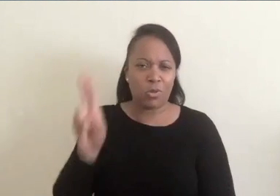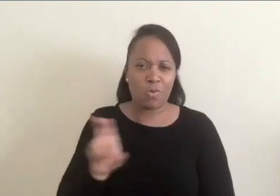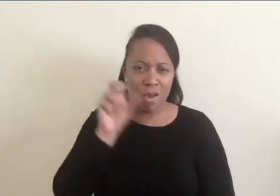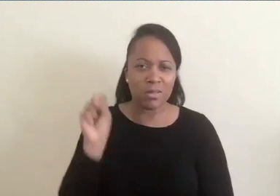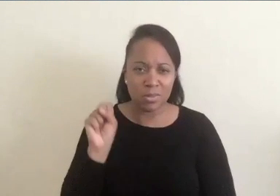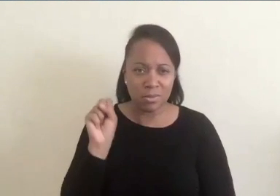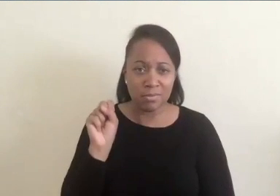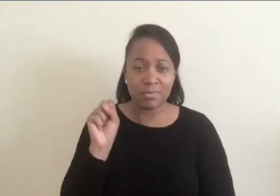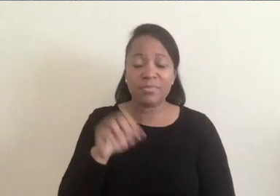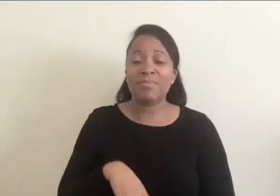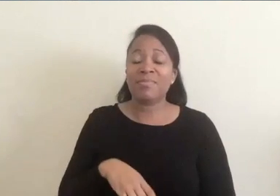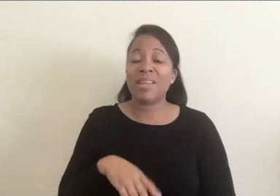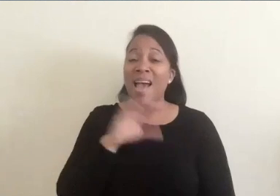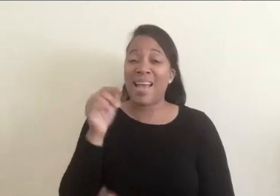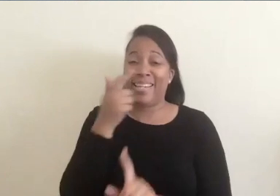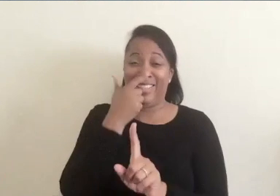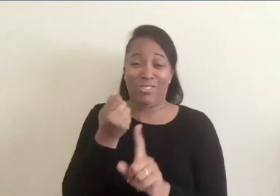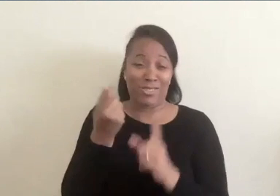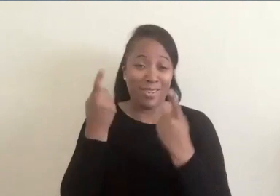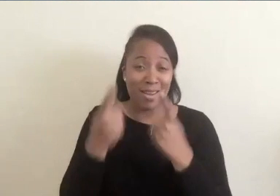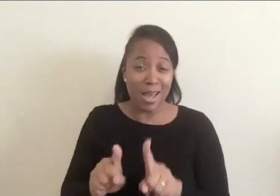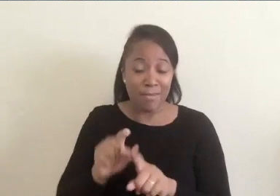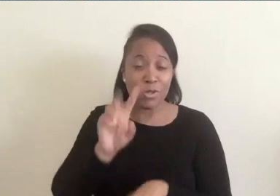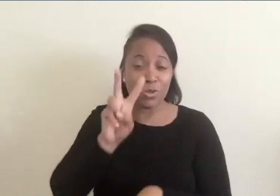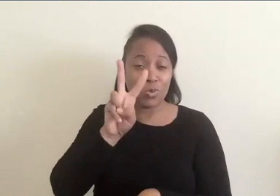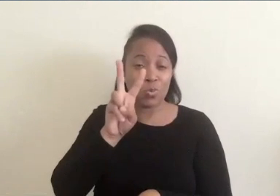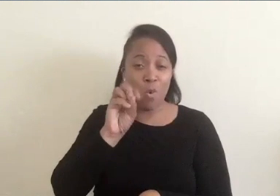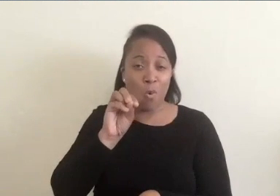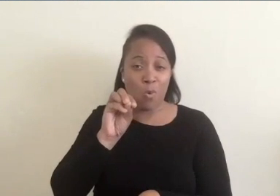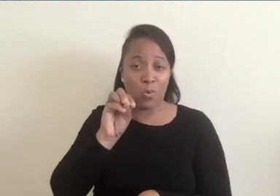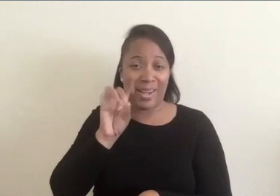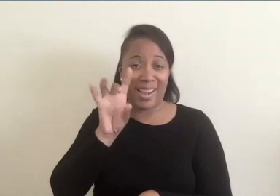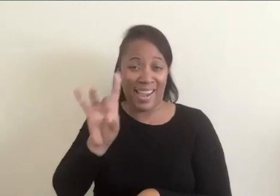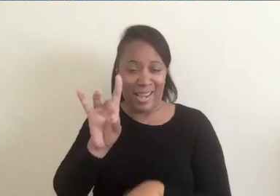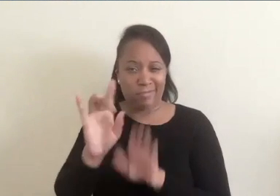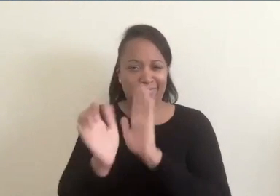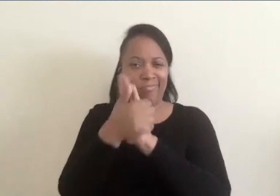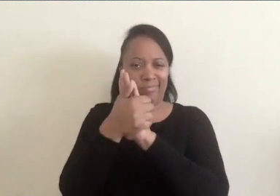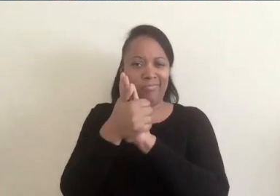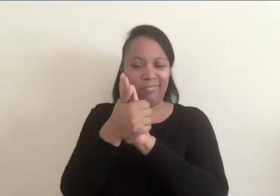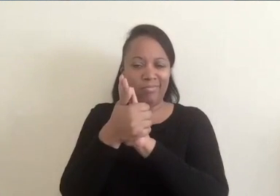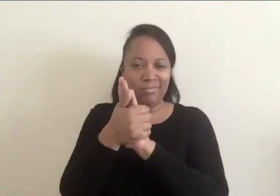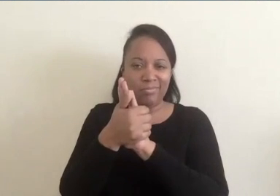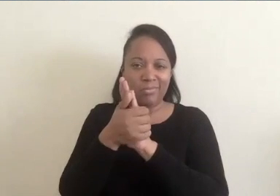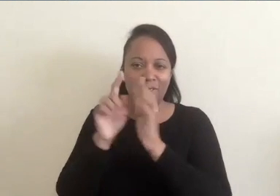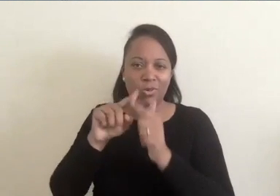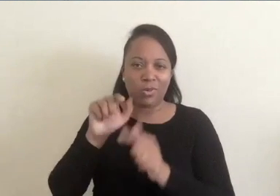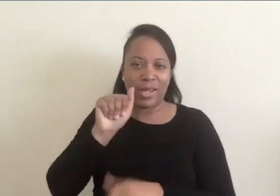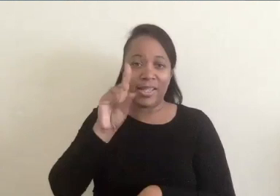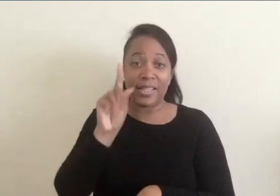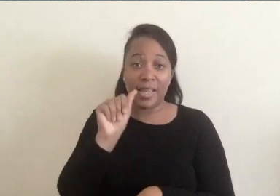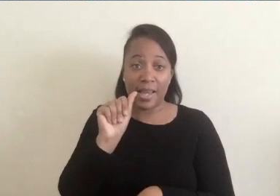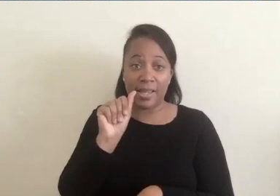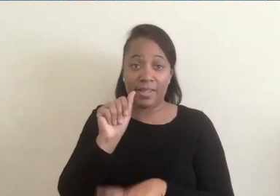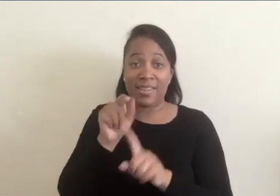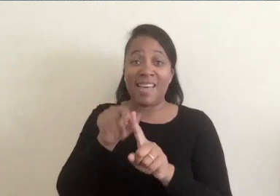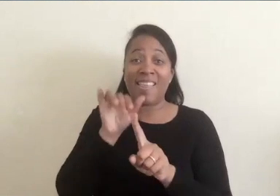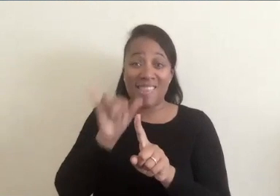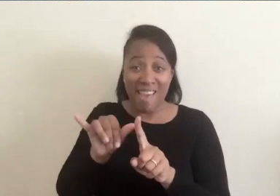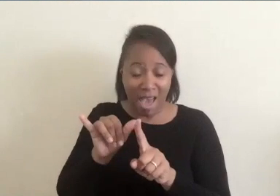States. And interestingly, in 2008, there was an amendment to the ADA, which very